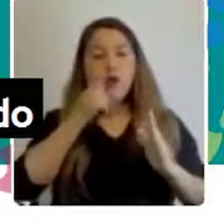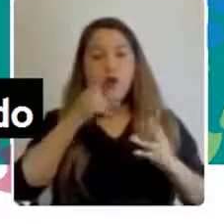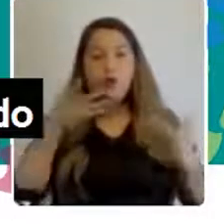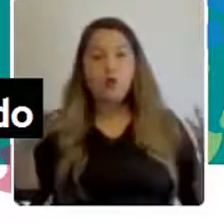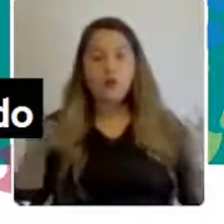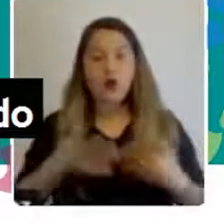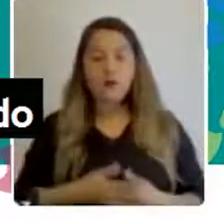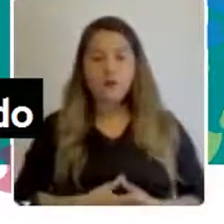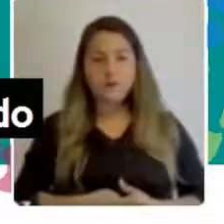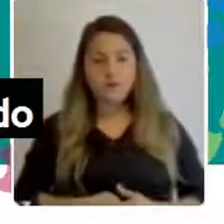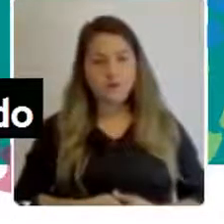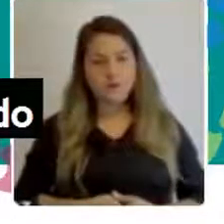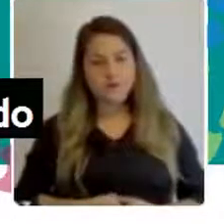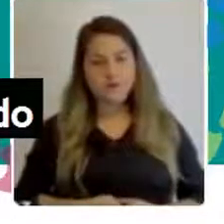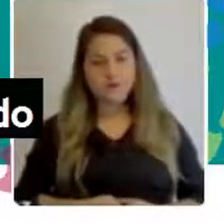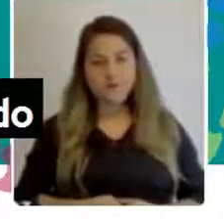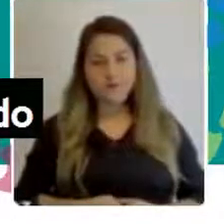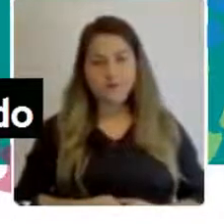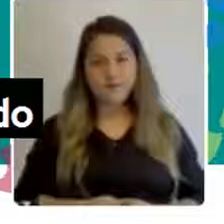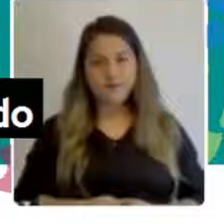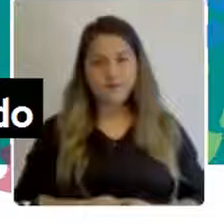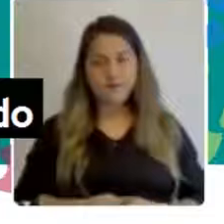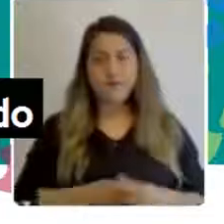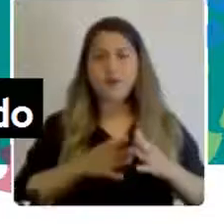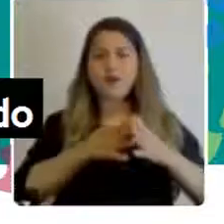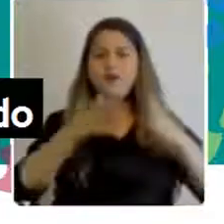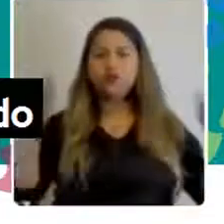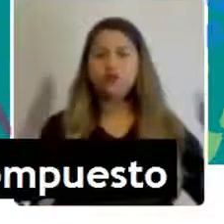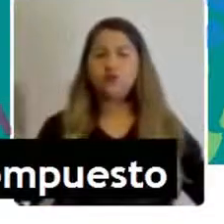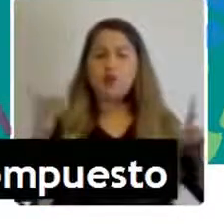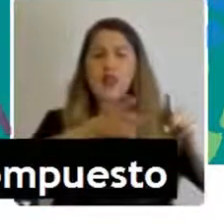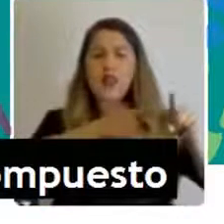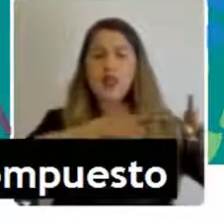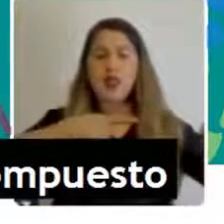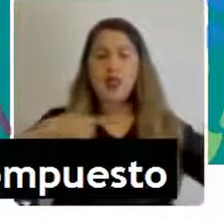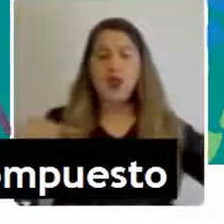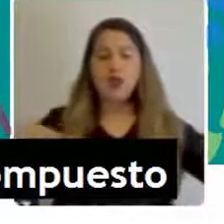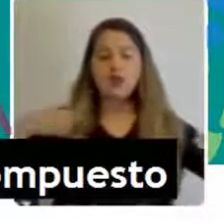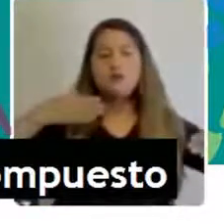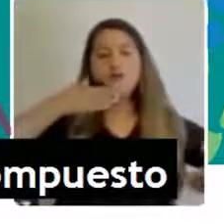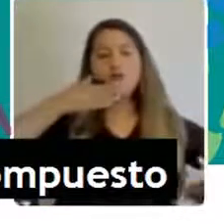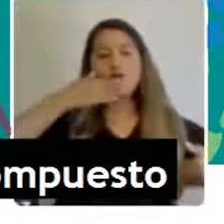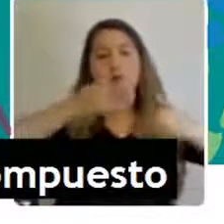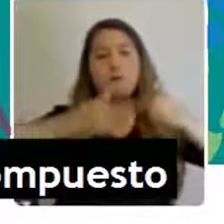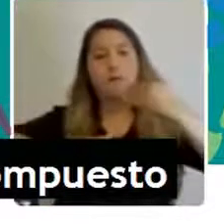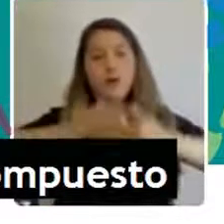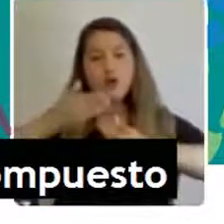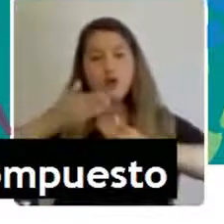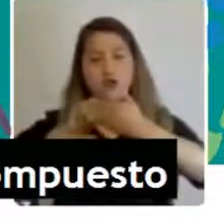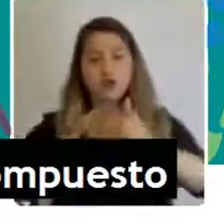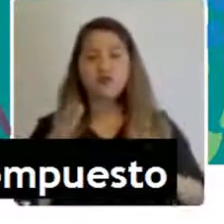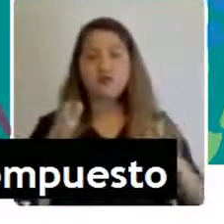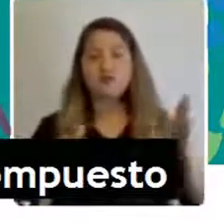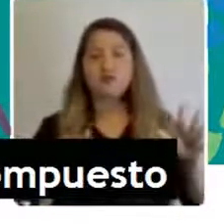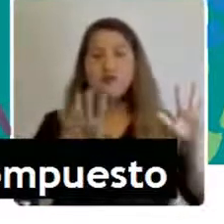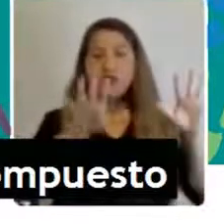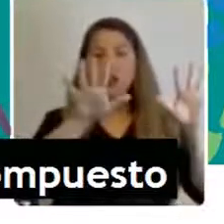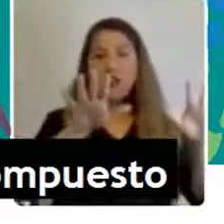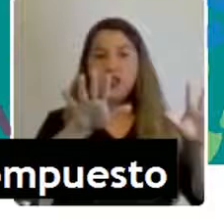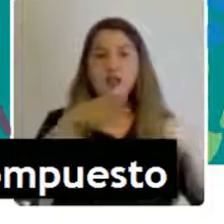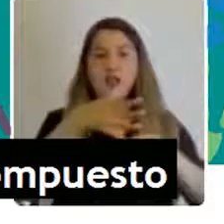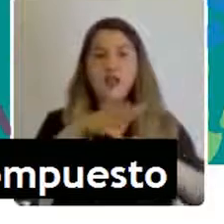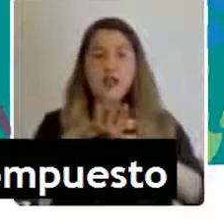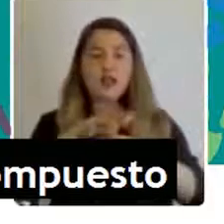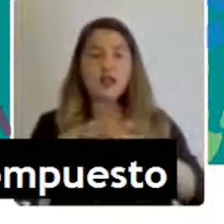lengthy process, often taking 10 to 15 years and costing approximately 2.6